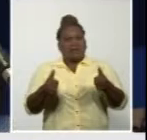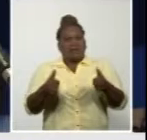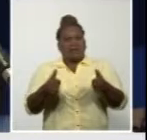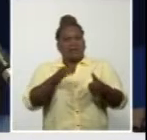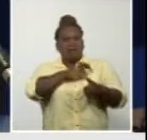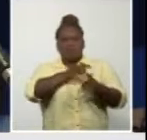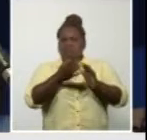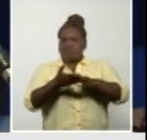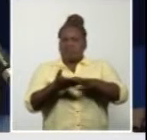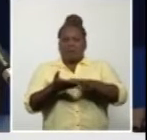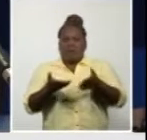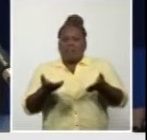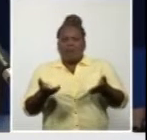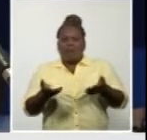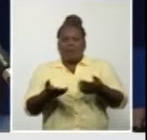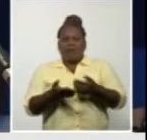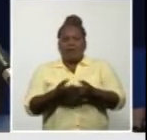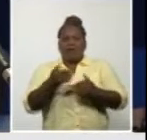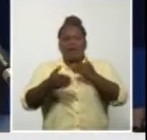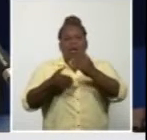she has a stable evolution